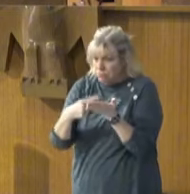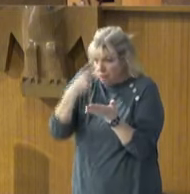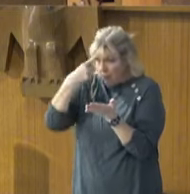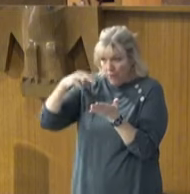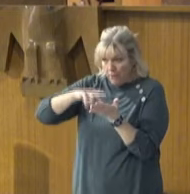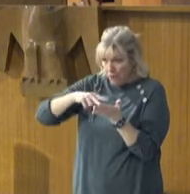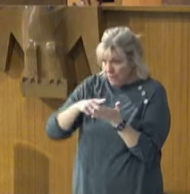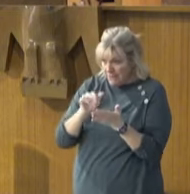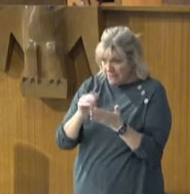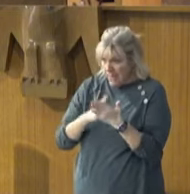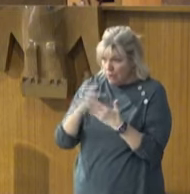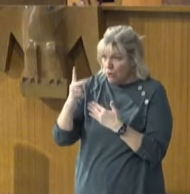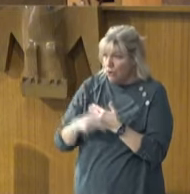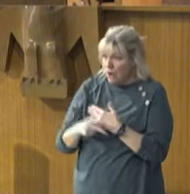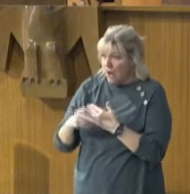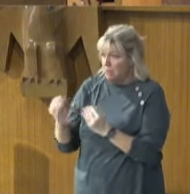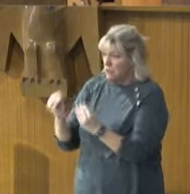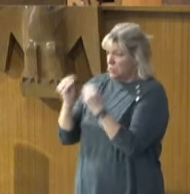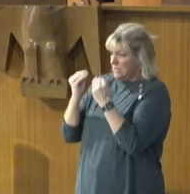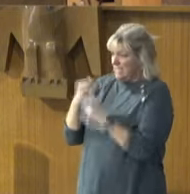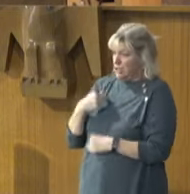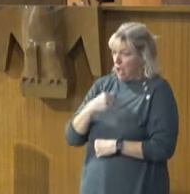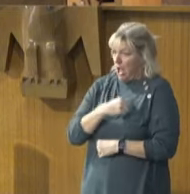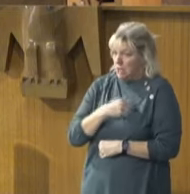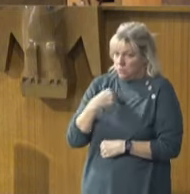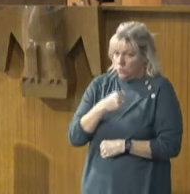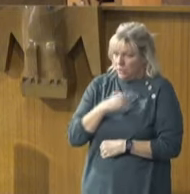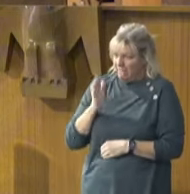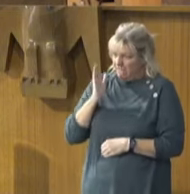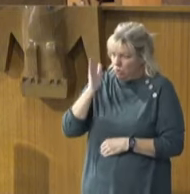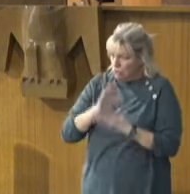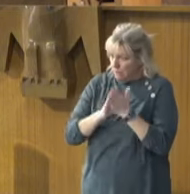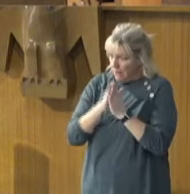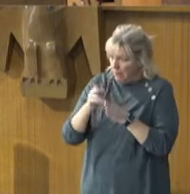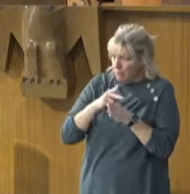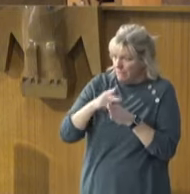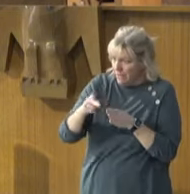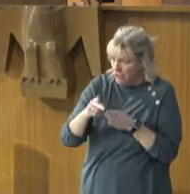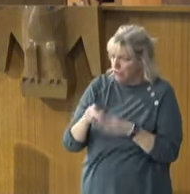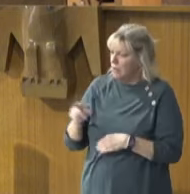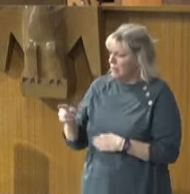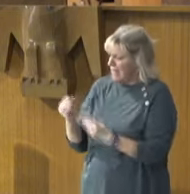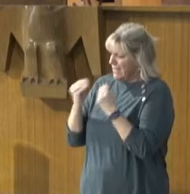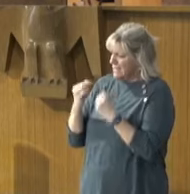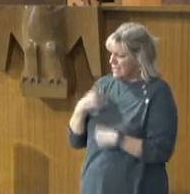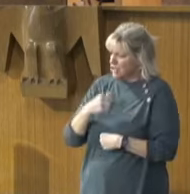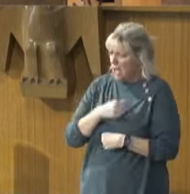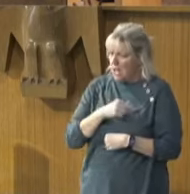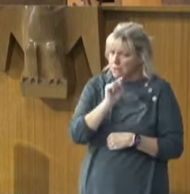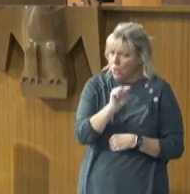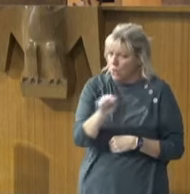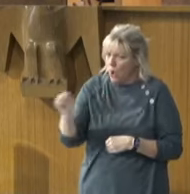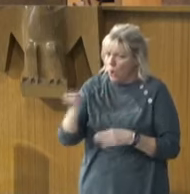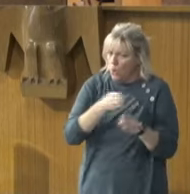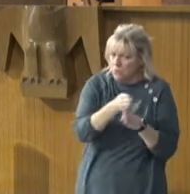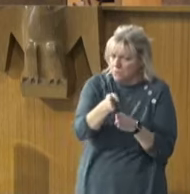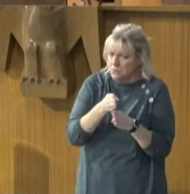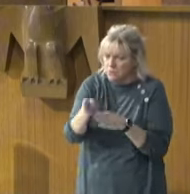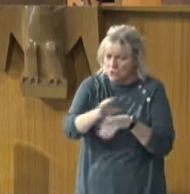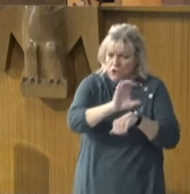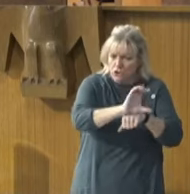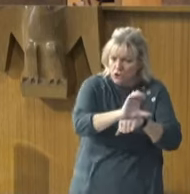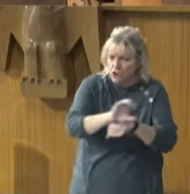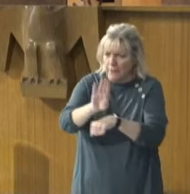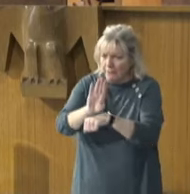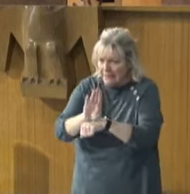program was to demonstrate to future professionals how leaders in all of these industries, the church, businesses,